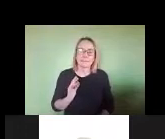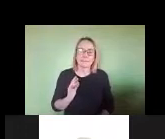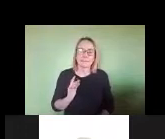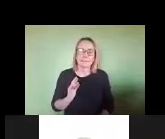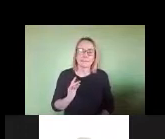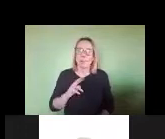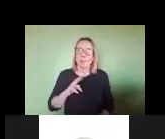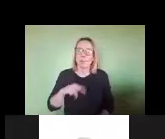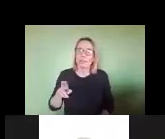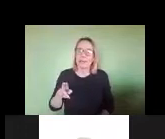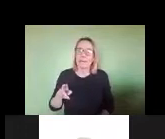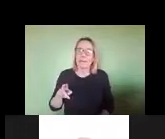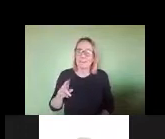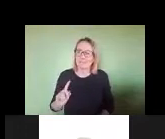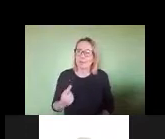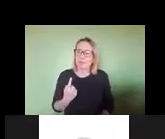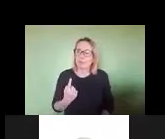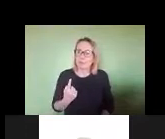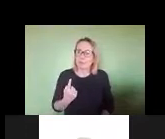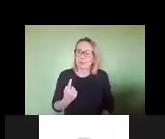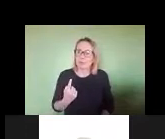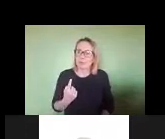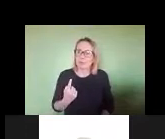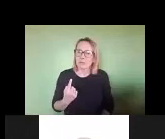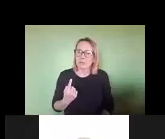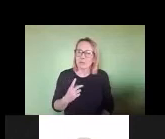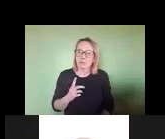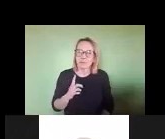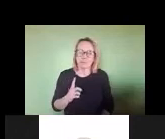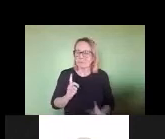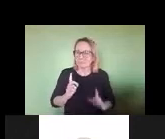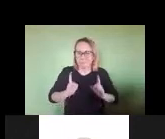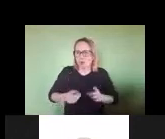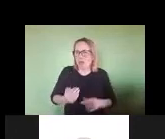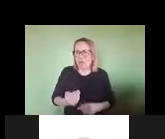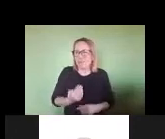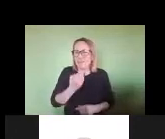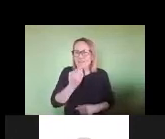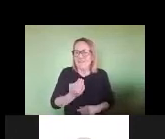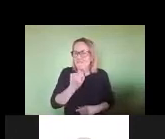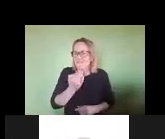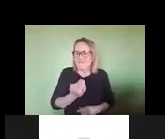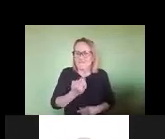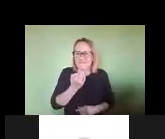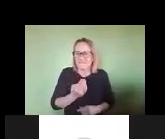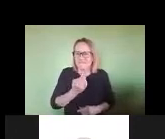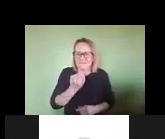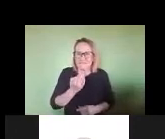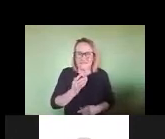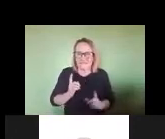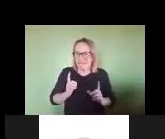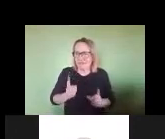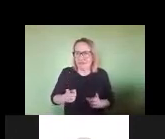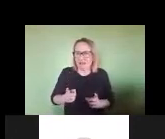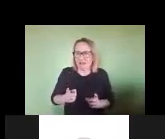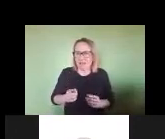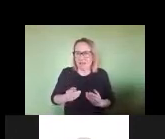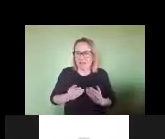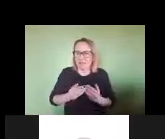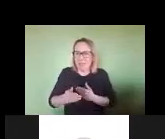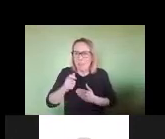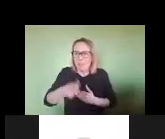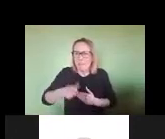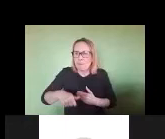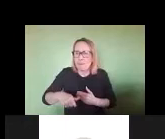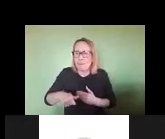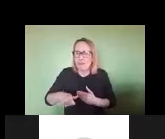WhatsApp, All right. but you can't get enough. You've got to get more people. You get more people